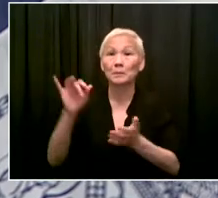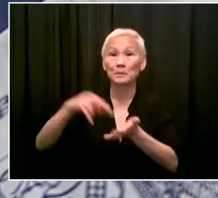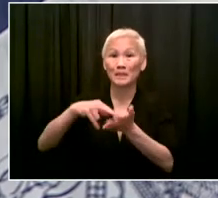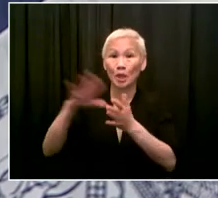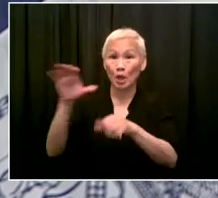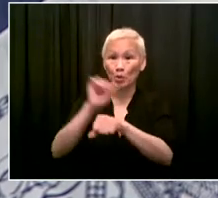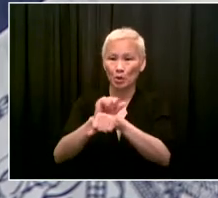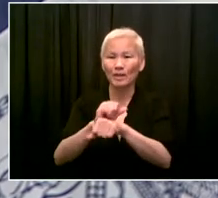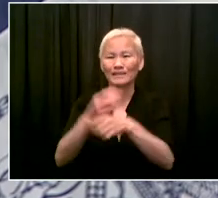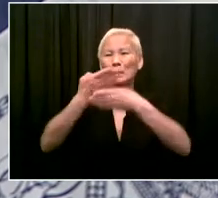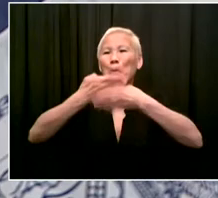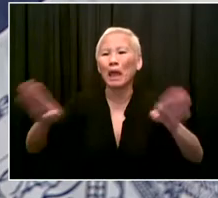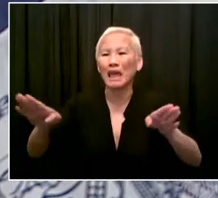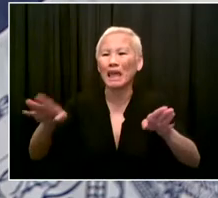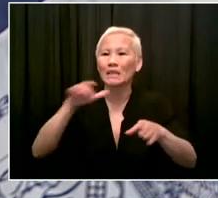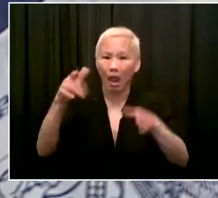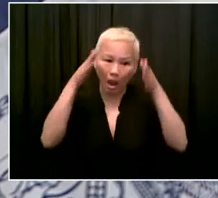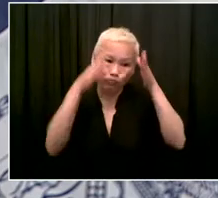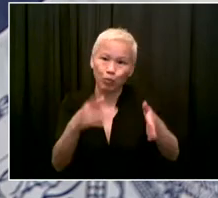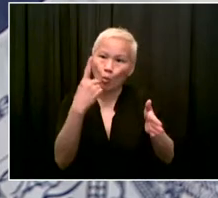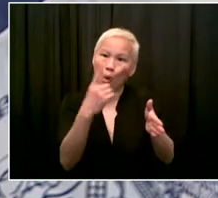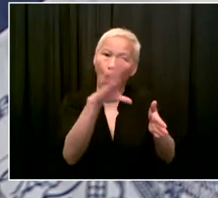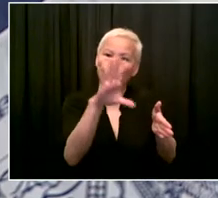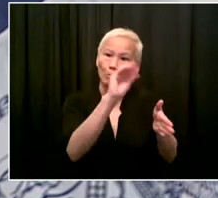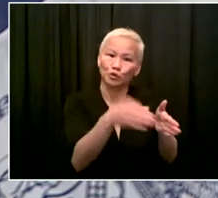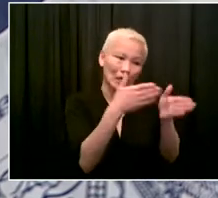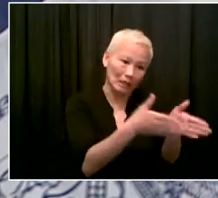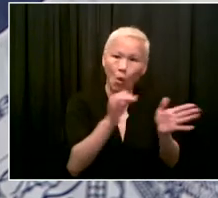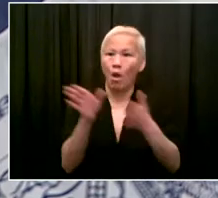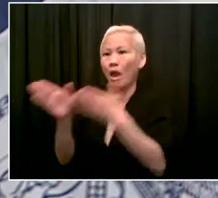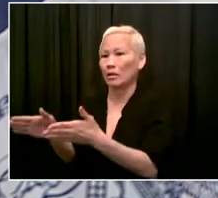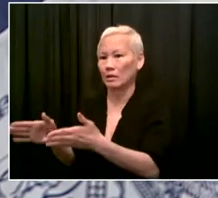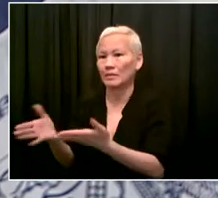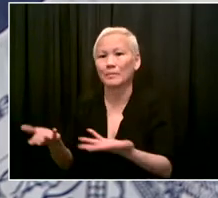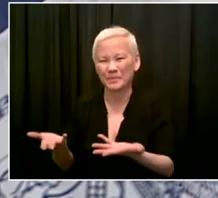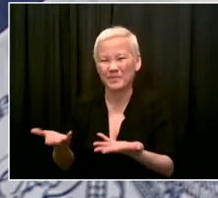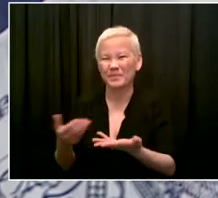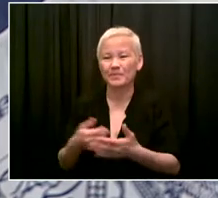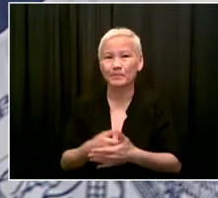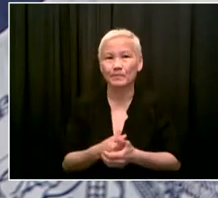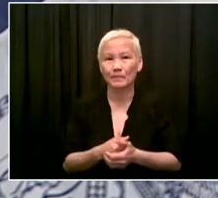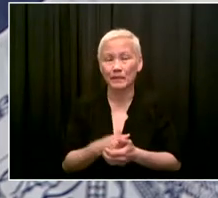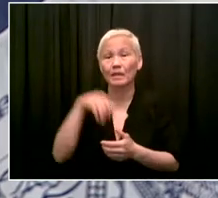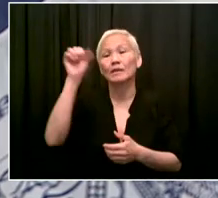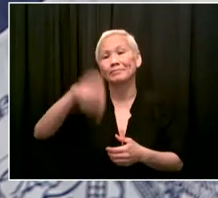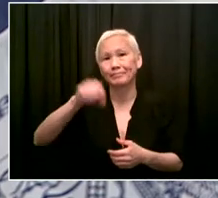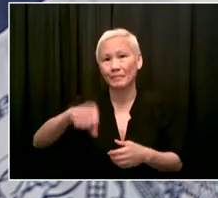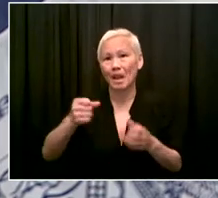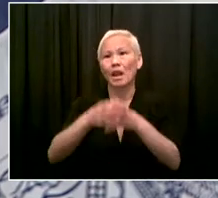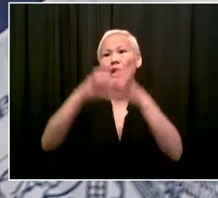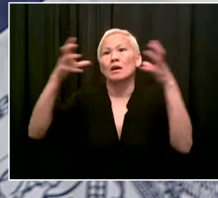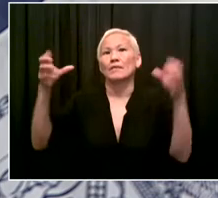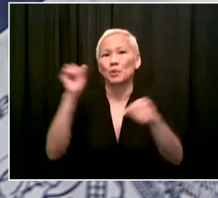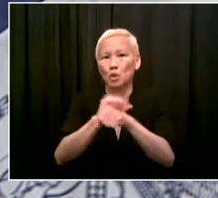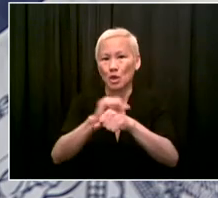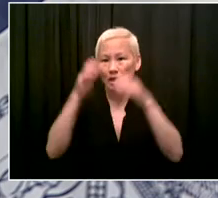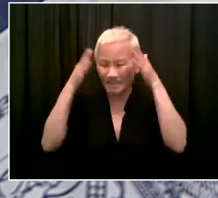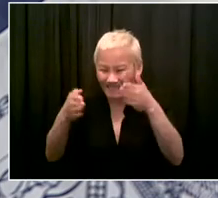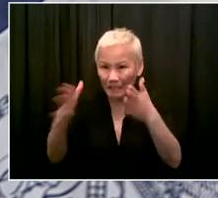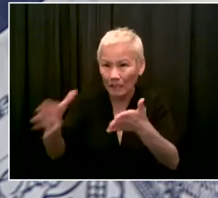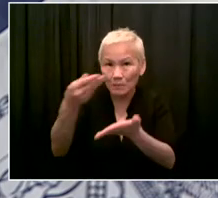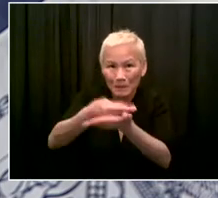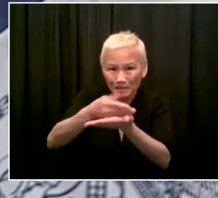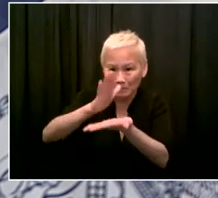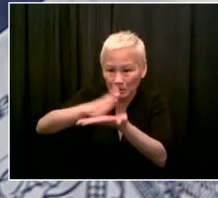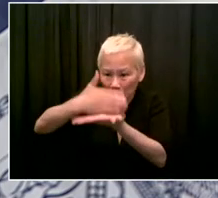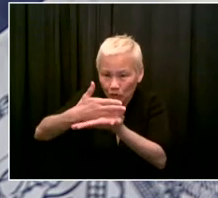on from the executive budget in April till now, constant negotiations. I think we're agreeing on a number of areas, but we